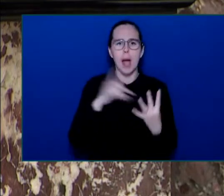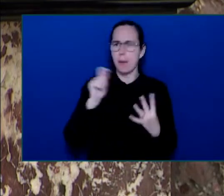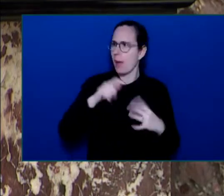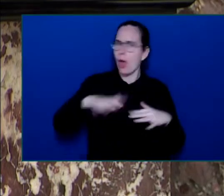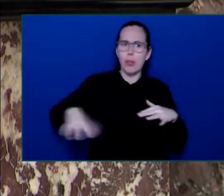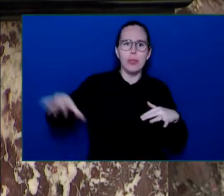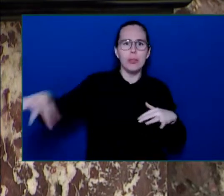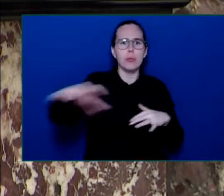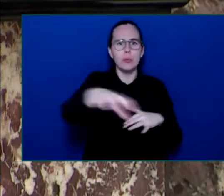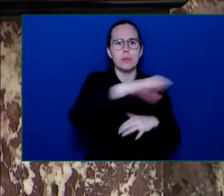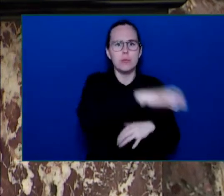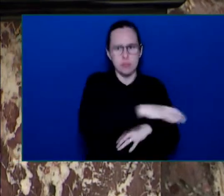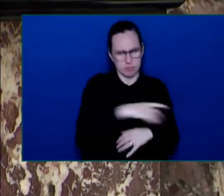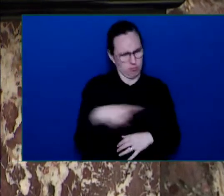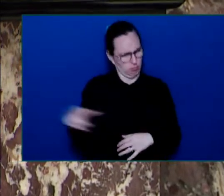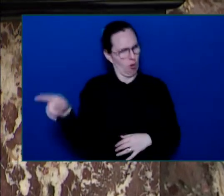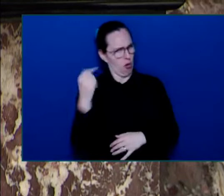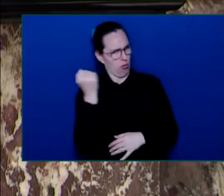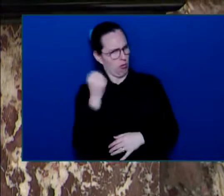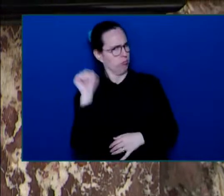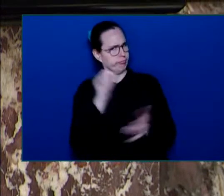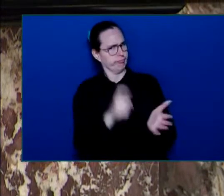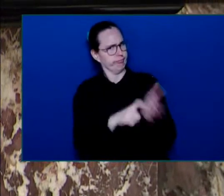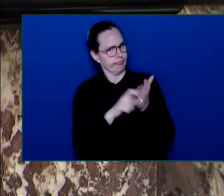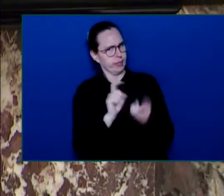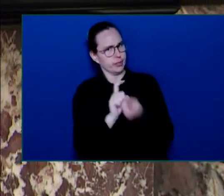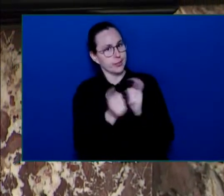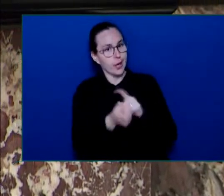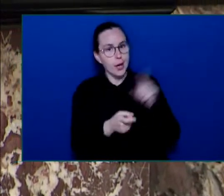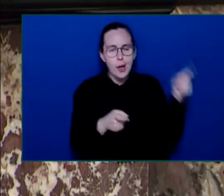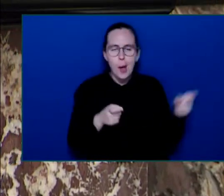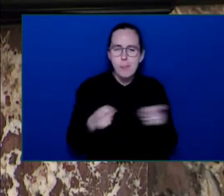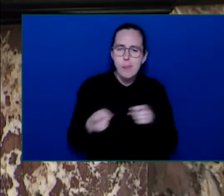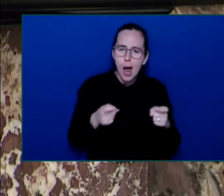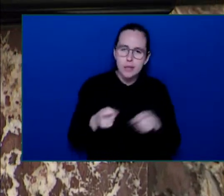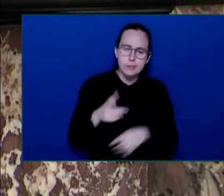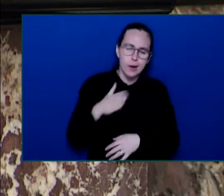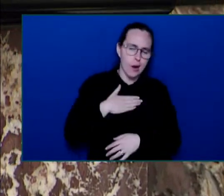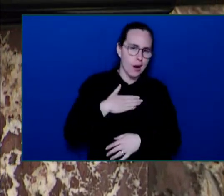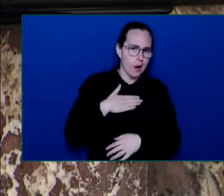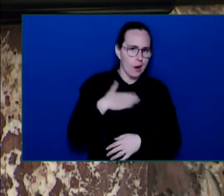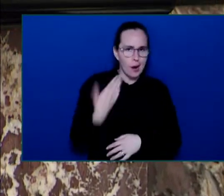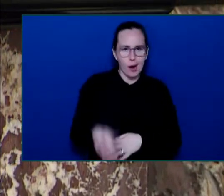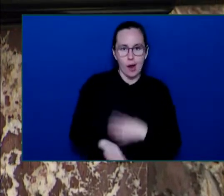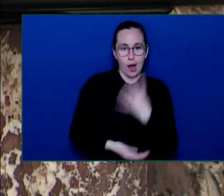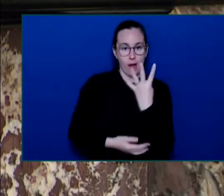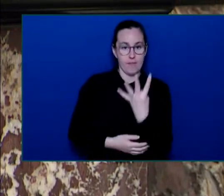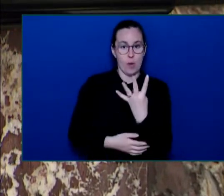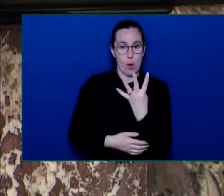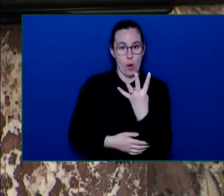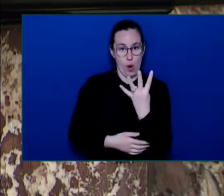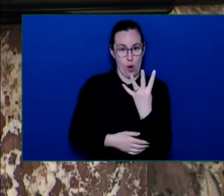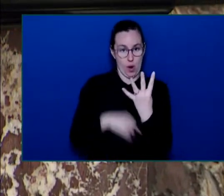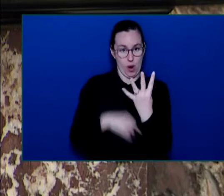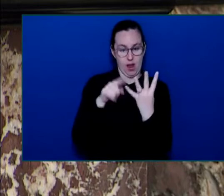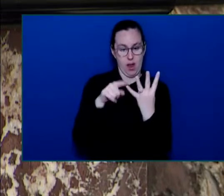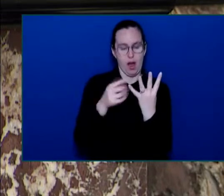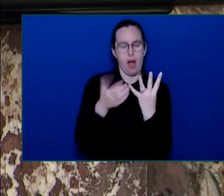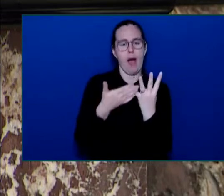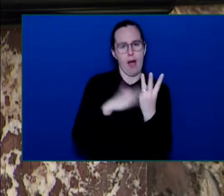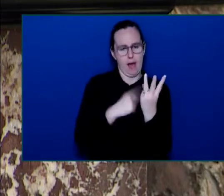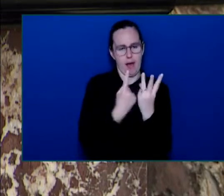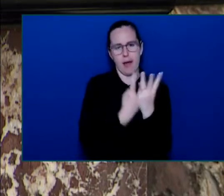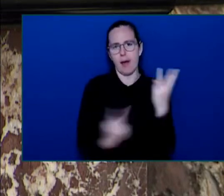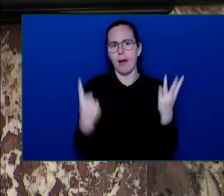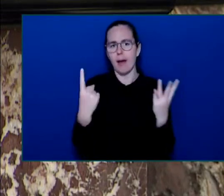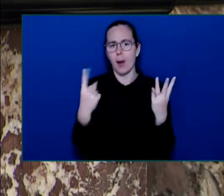relented. One men's room was converted to women's use by shutting down the water sprinkler to the urinals. Plastic